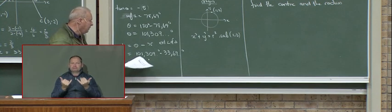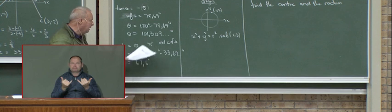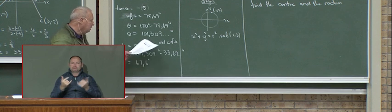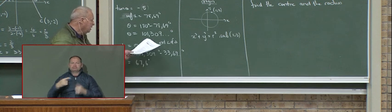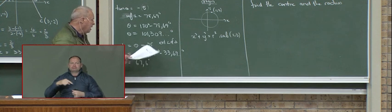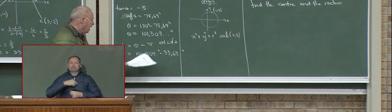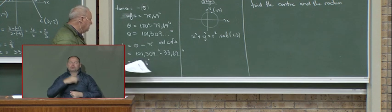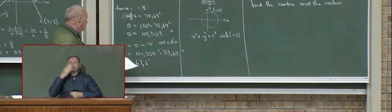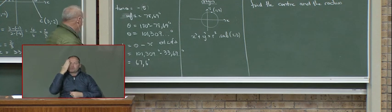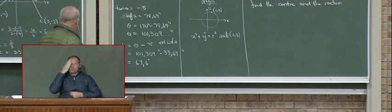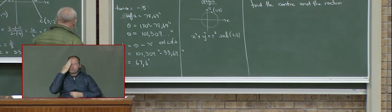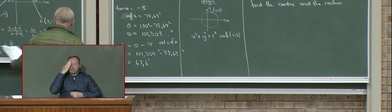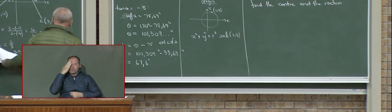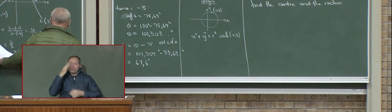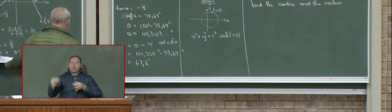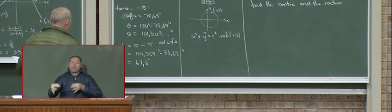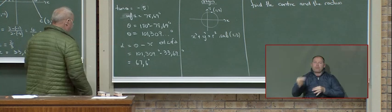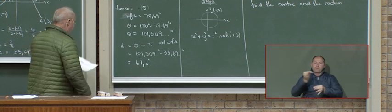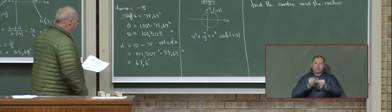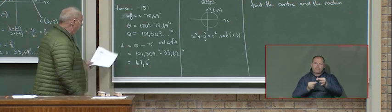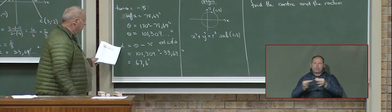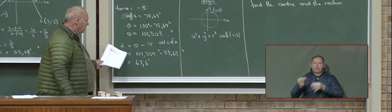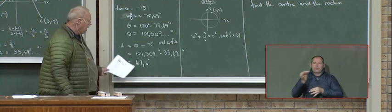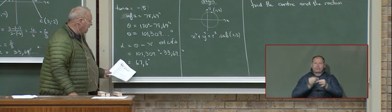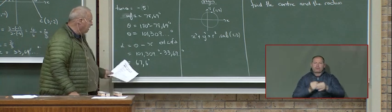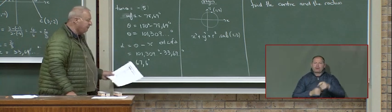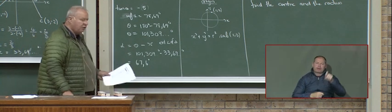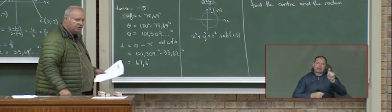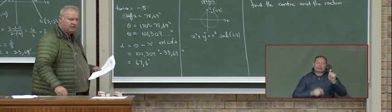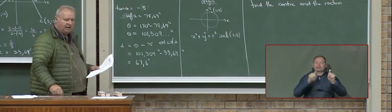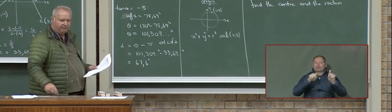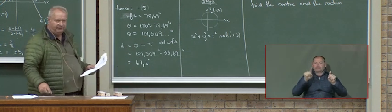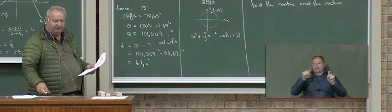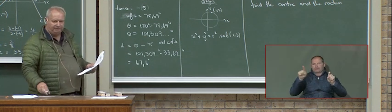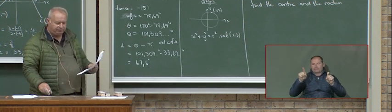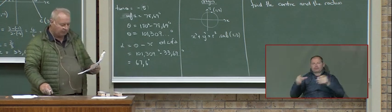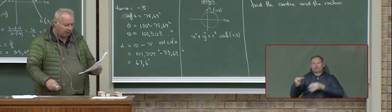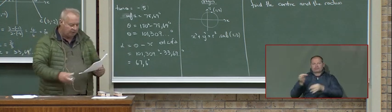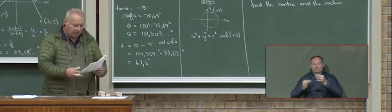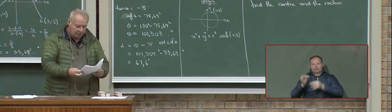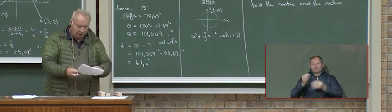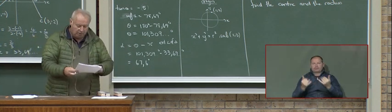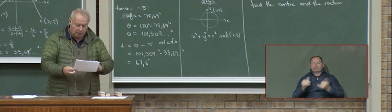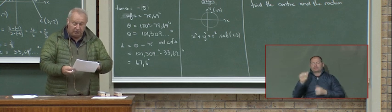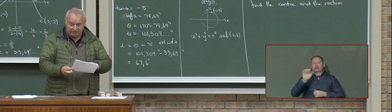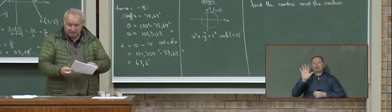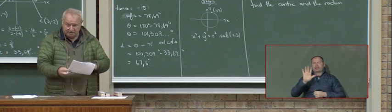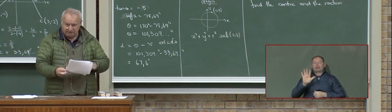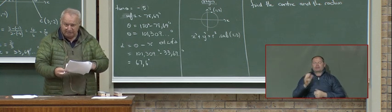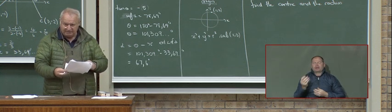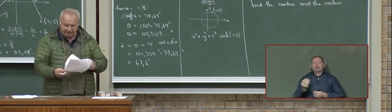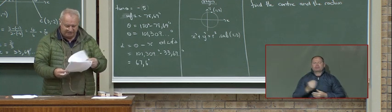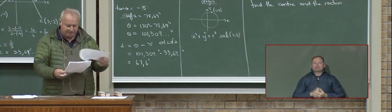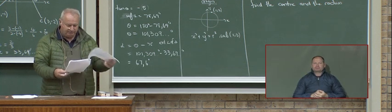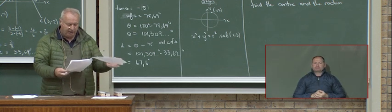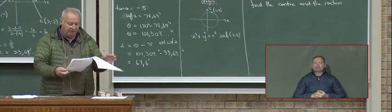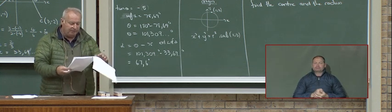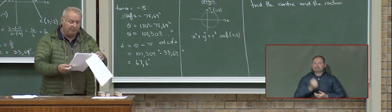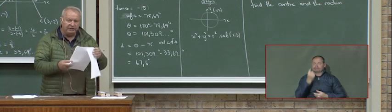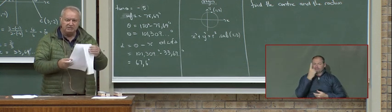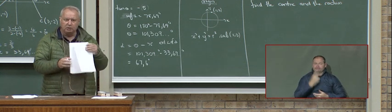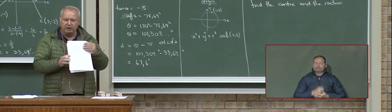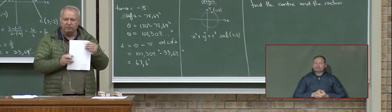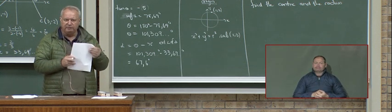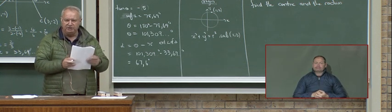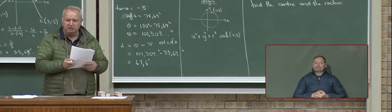the formula as well as x into the formula, and I've got alpha. Right, does it make sense?